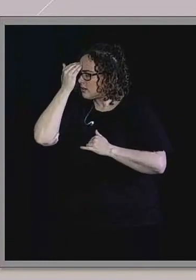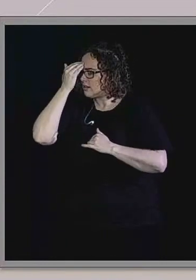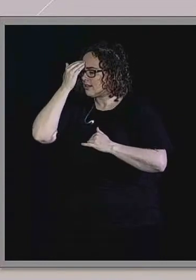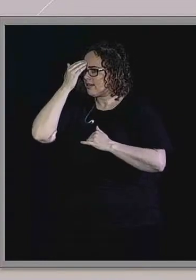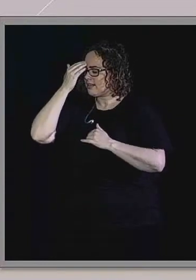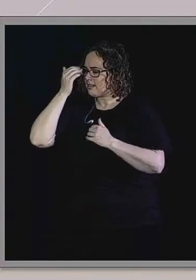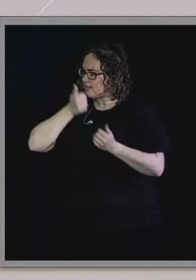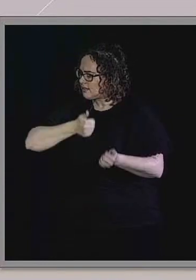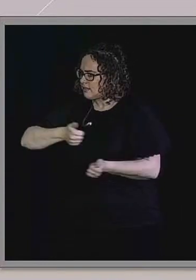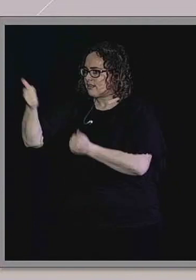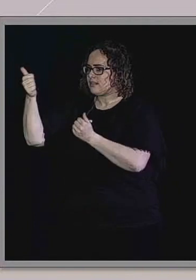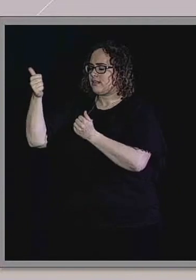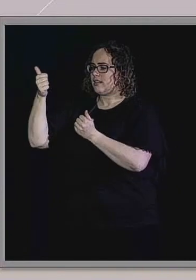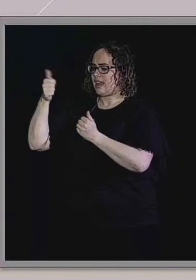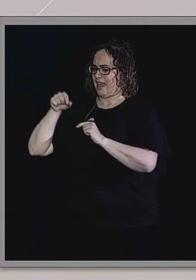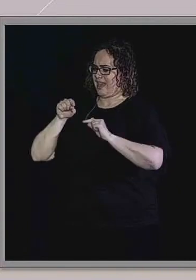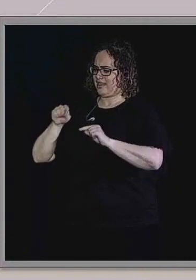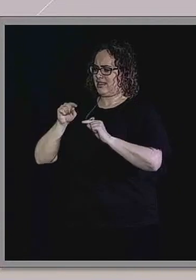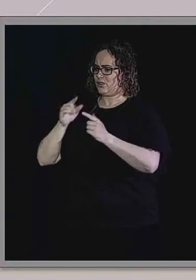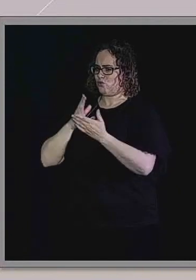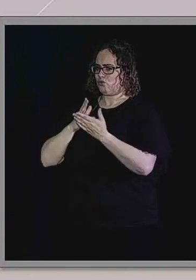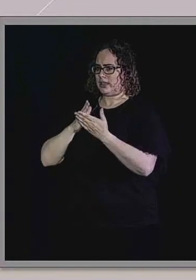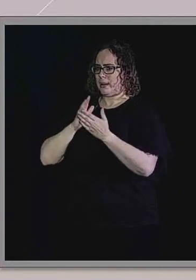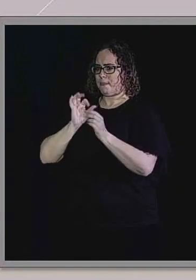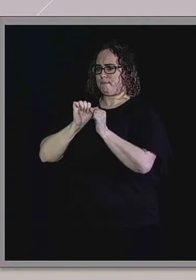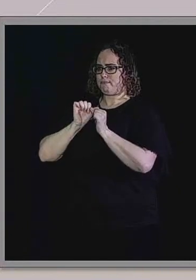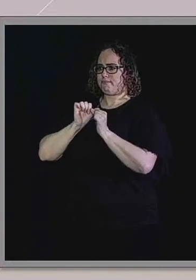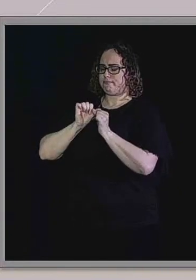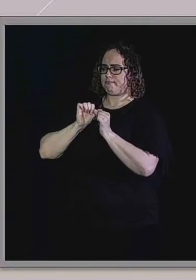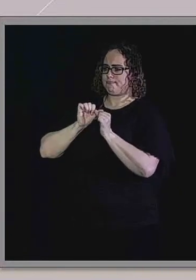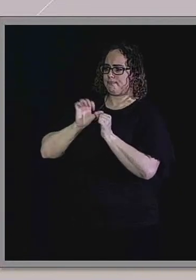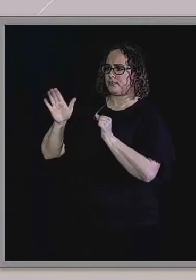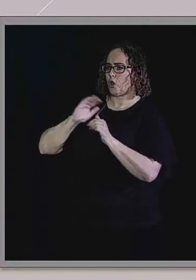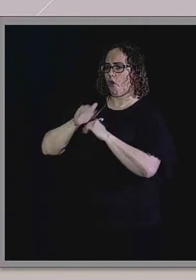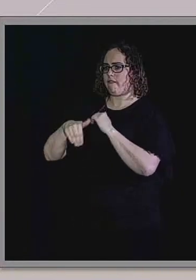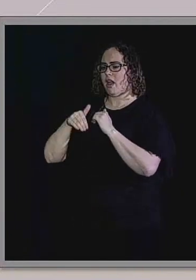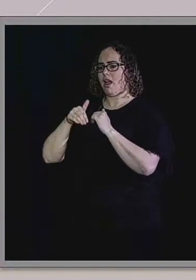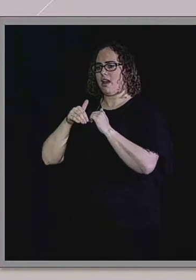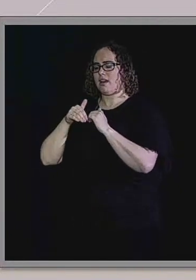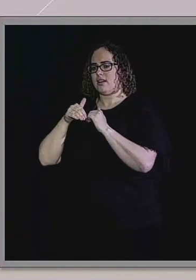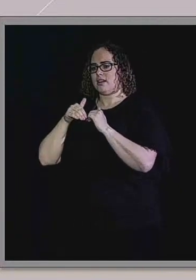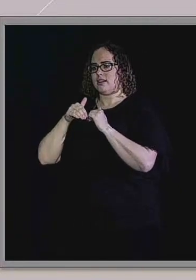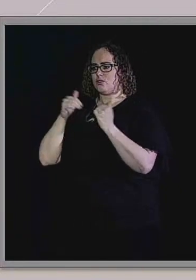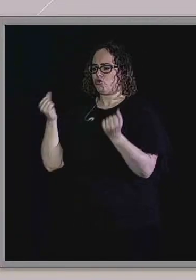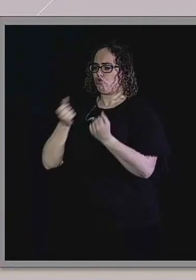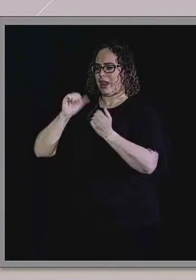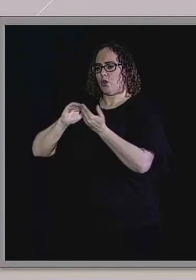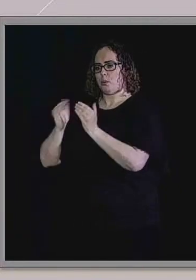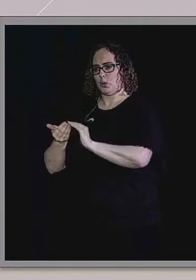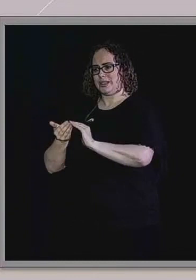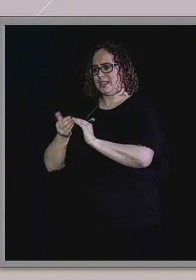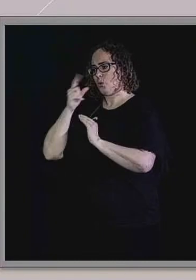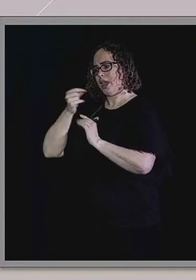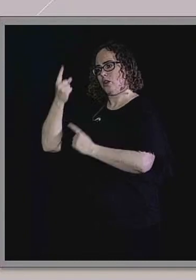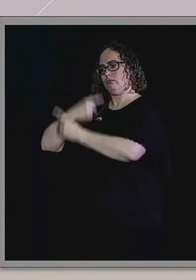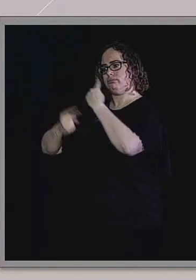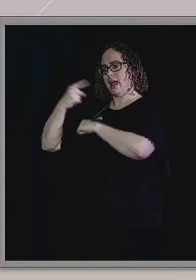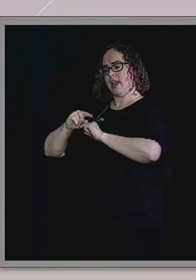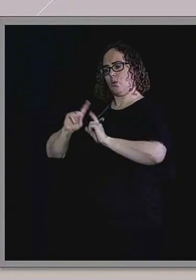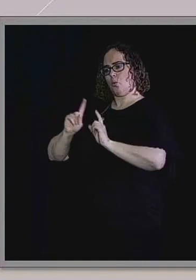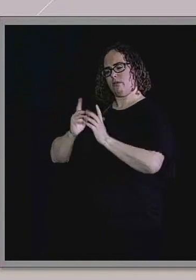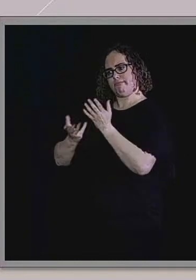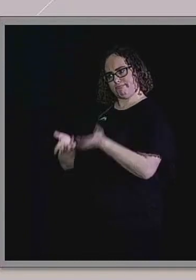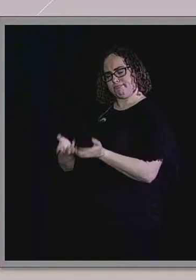story of remarkable energy and strength as a whole. So can you give us the flip side of that? Well, no, of course. I mean, I